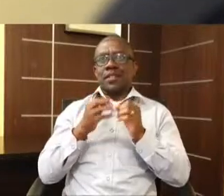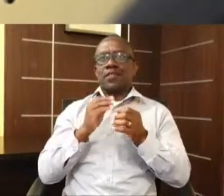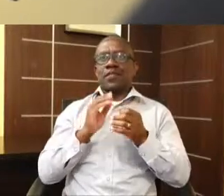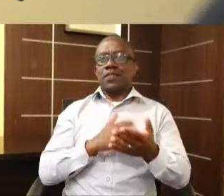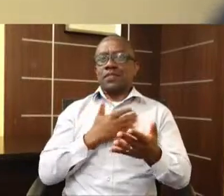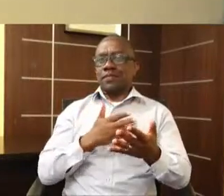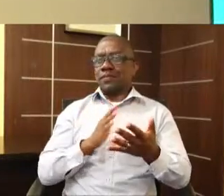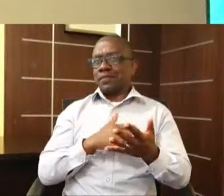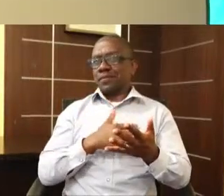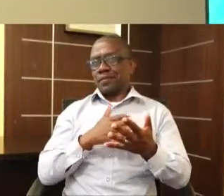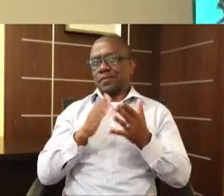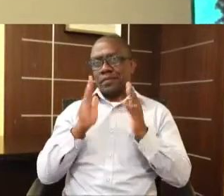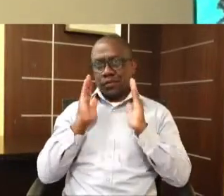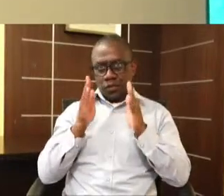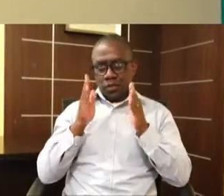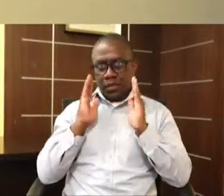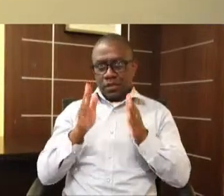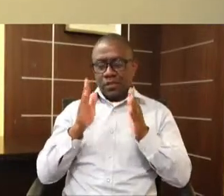Concentration is the game.